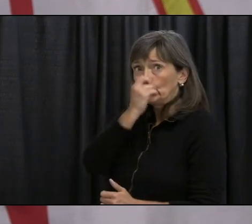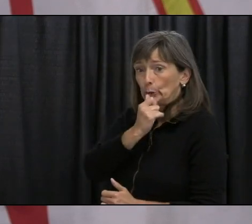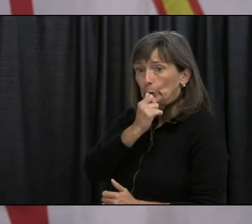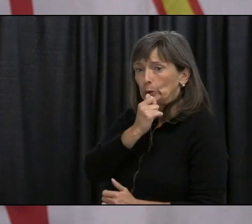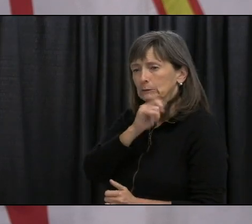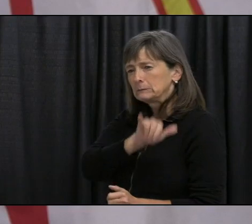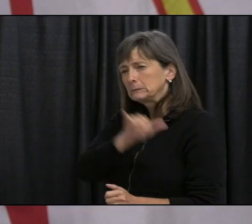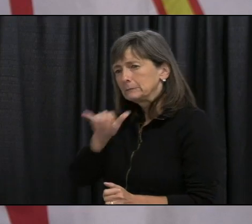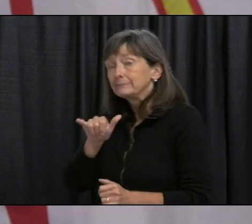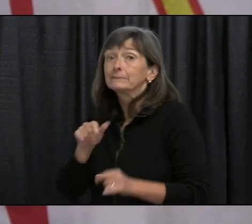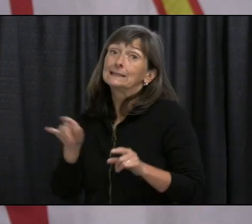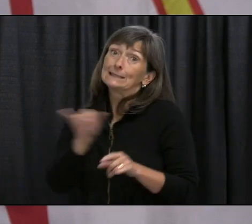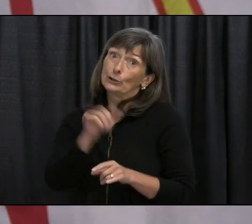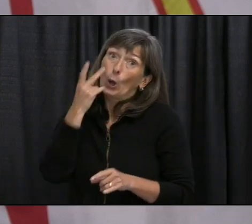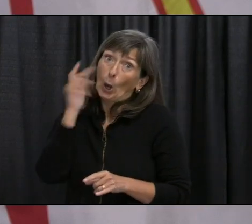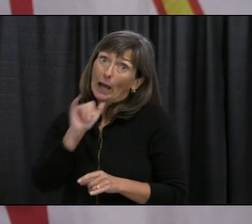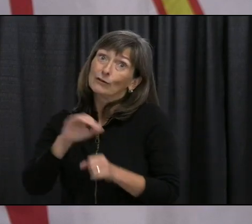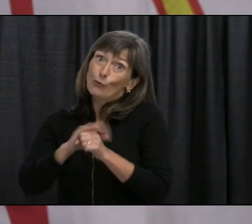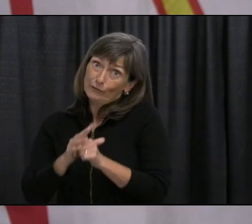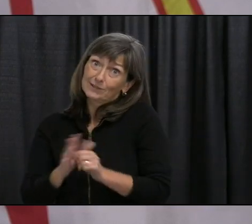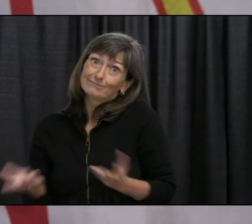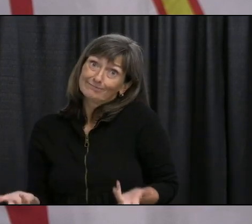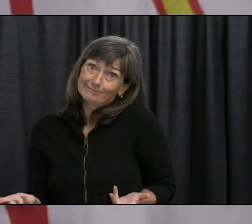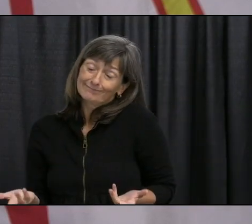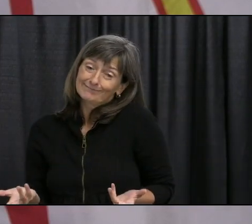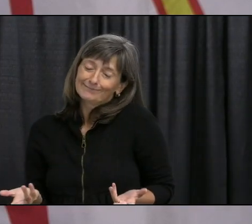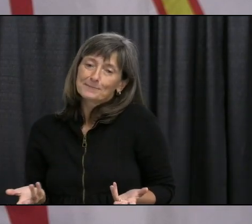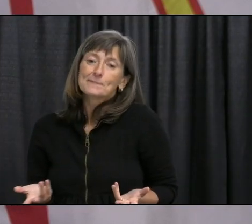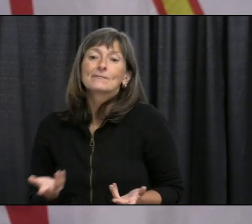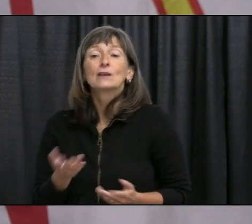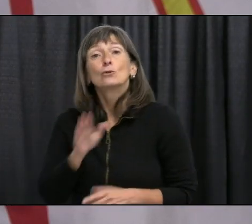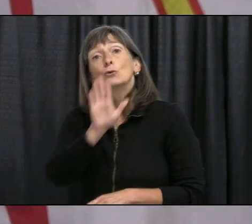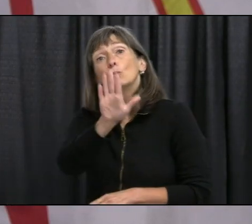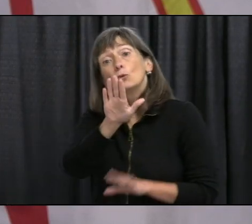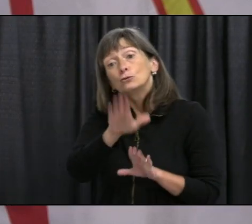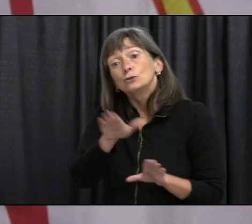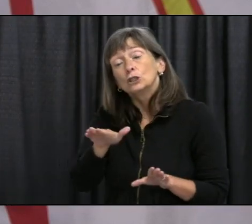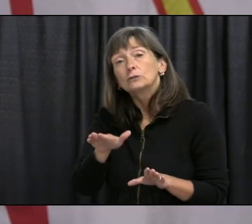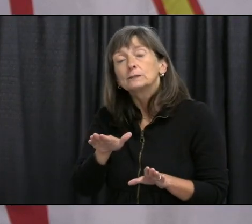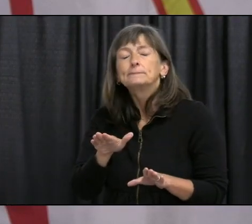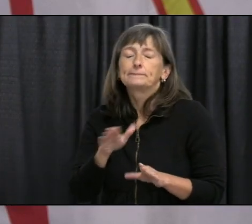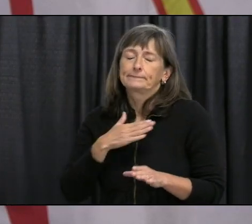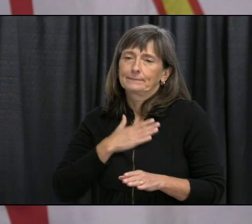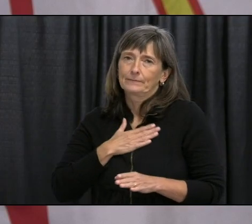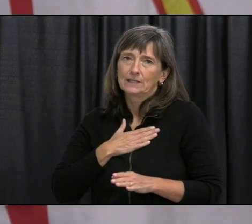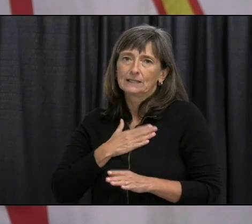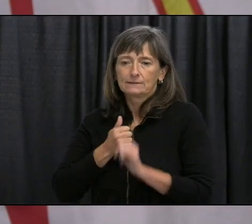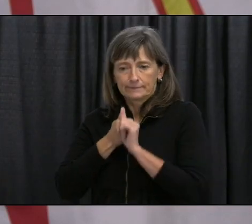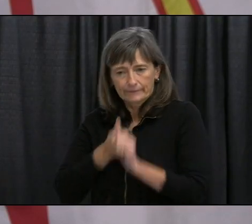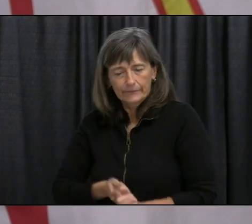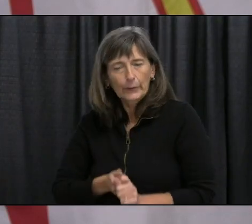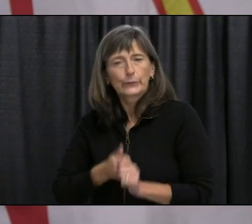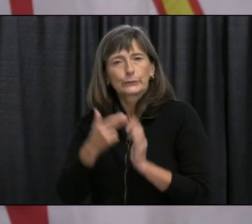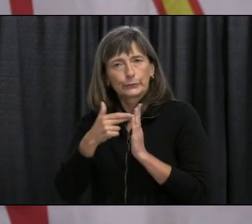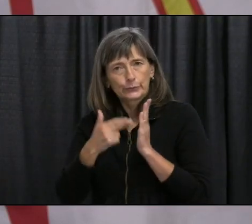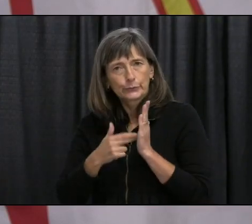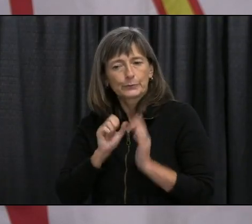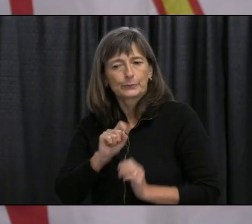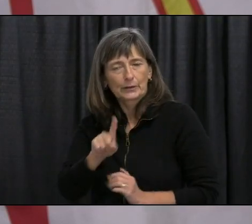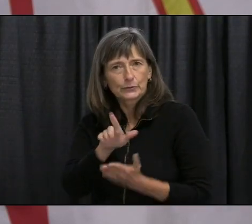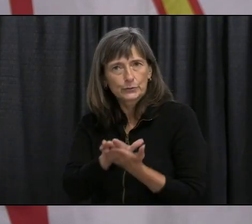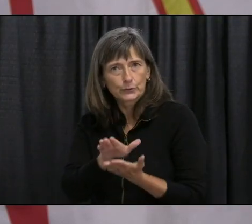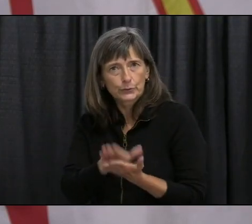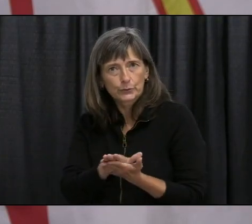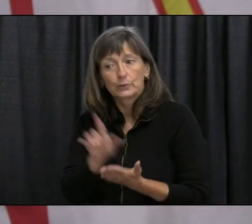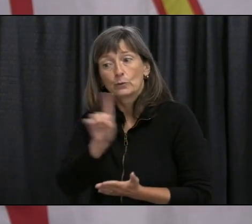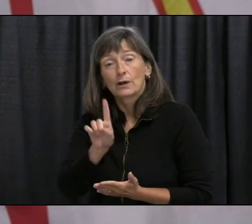are also similar to COVID-19. When it comes to your child, please follow the guidelines we have set out for back to school. This information is available